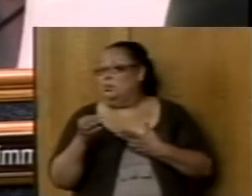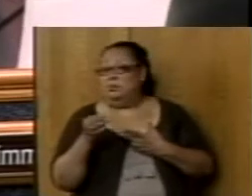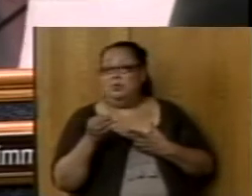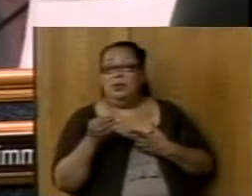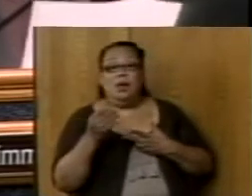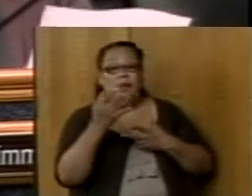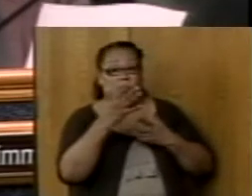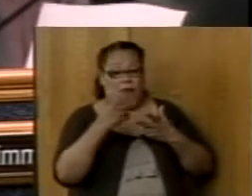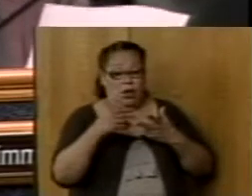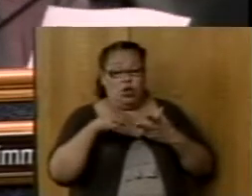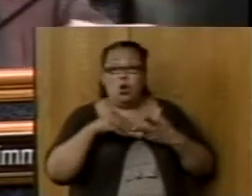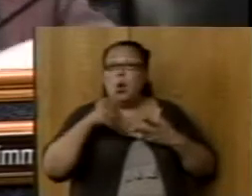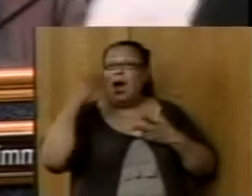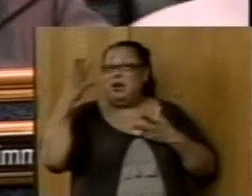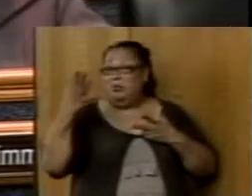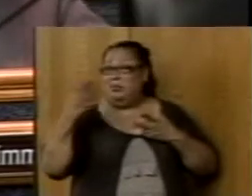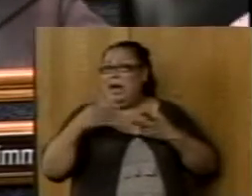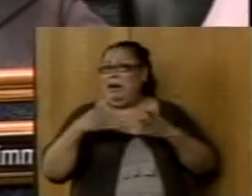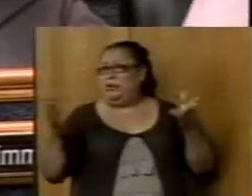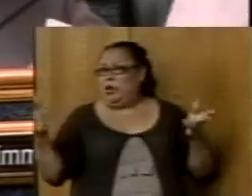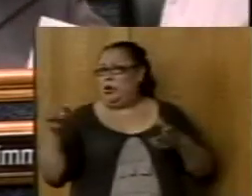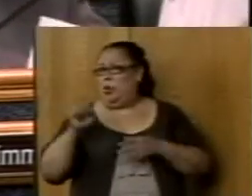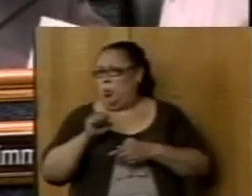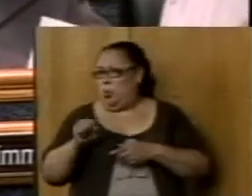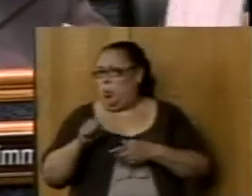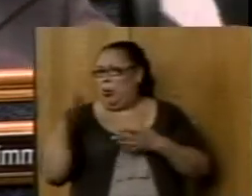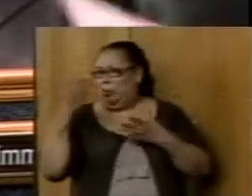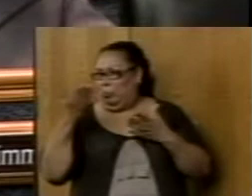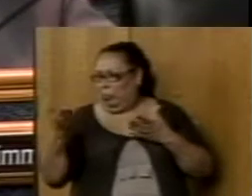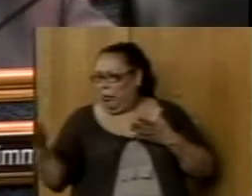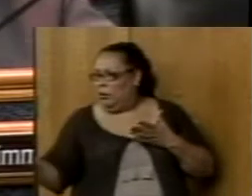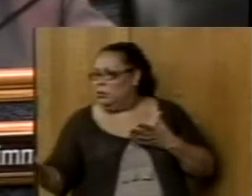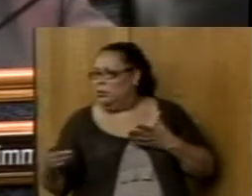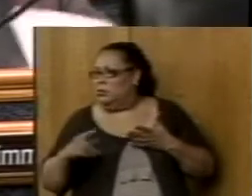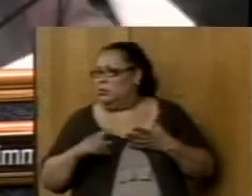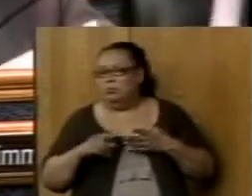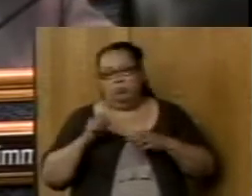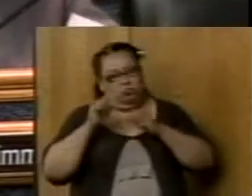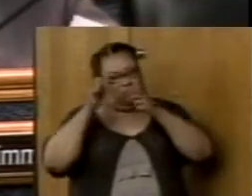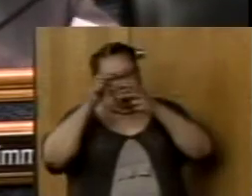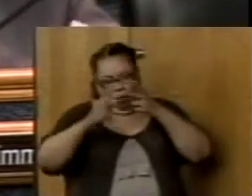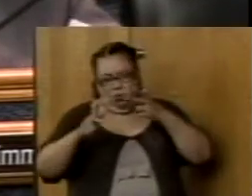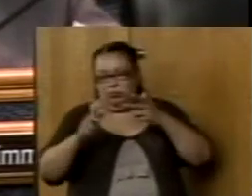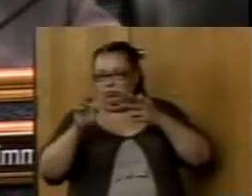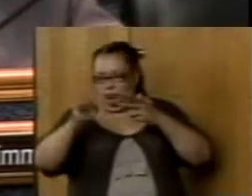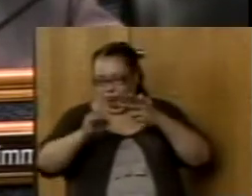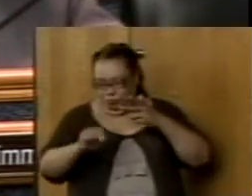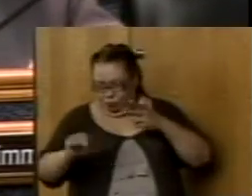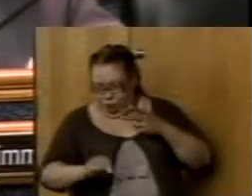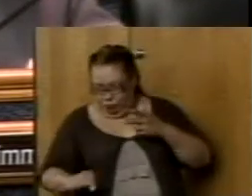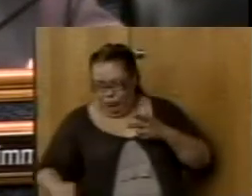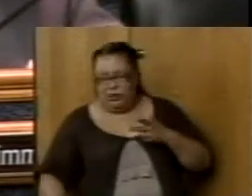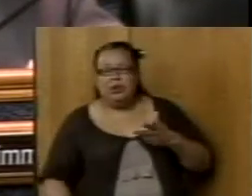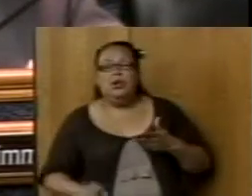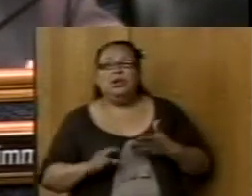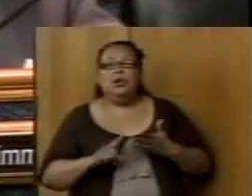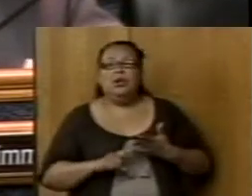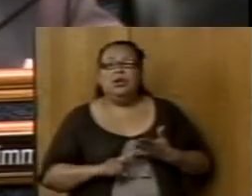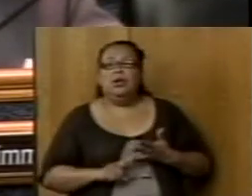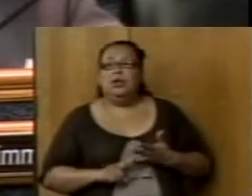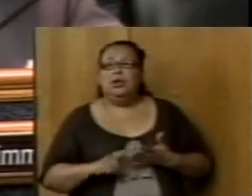Then you go to exterior general work items. They're all taken care of. If you look